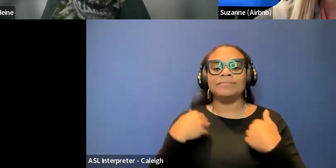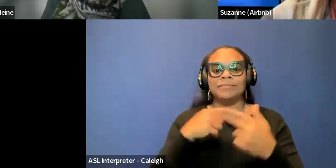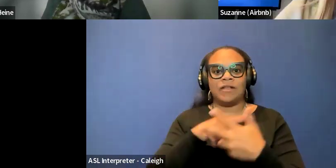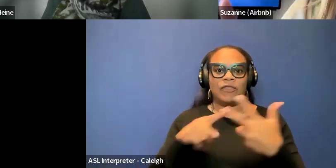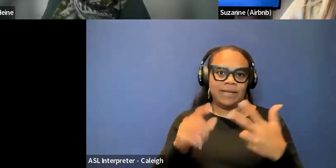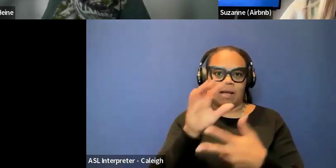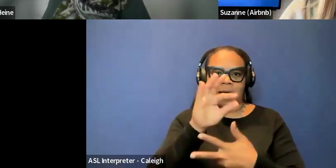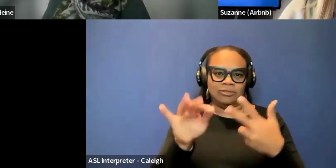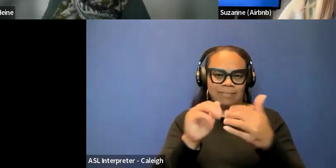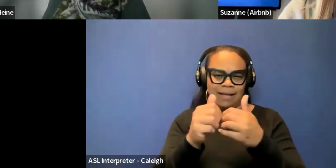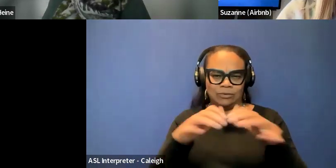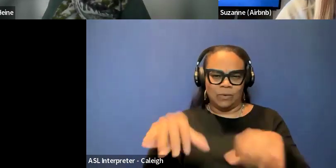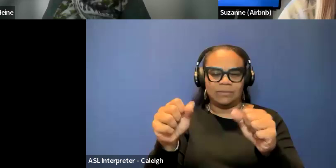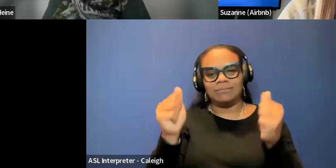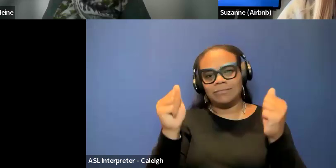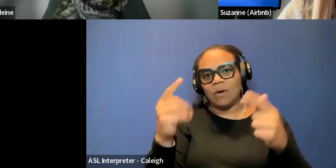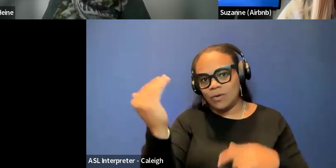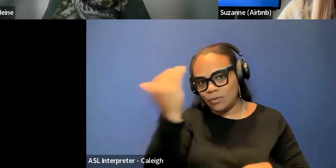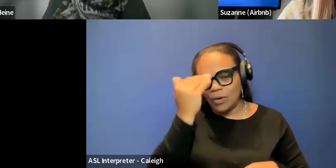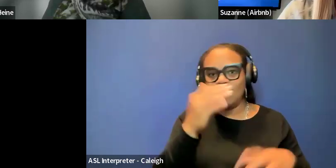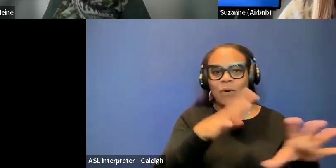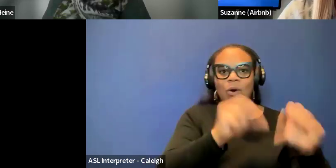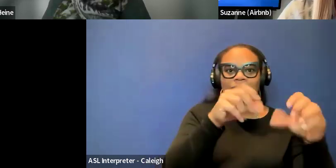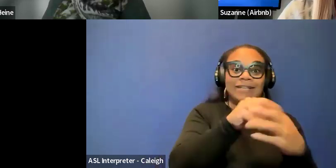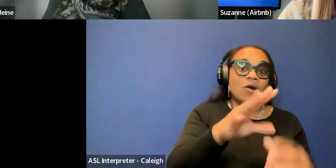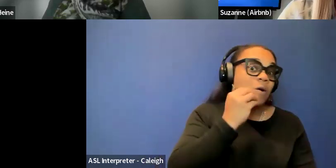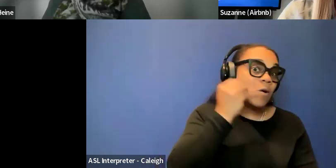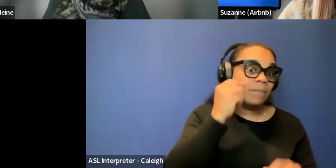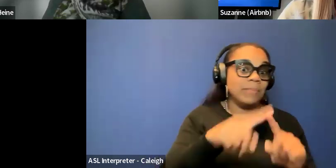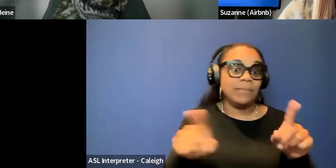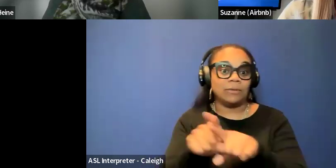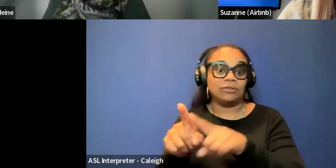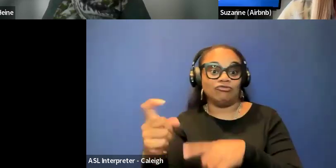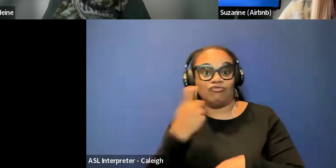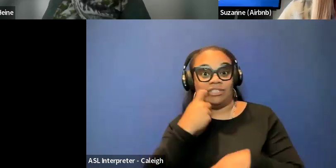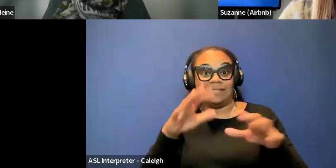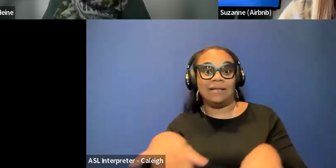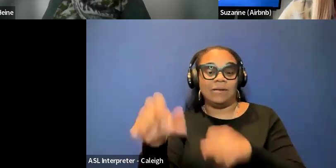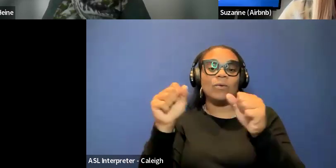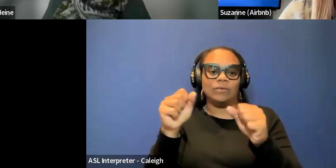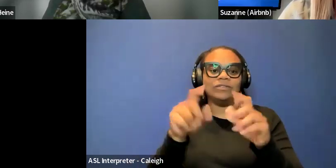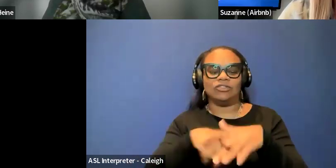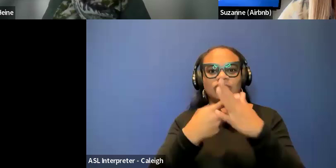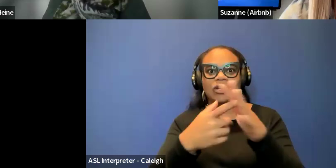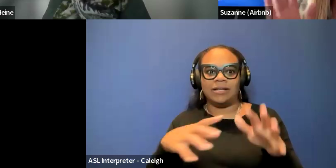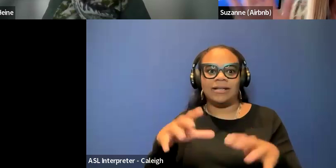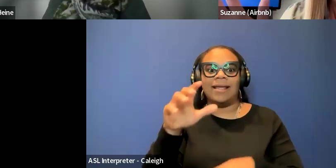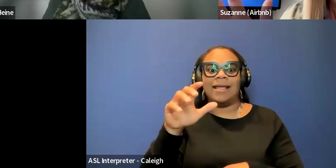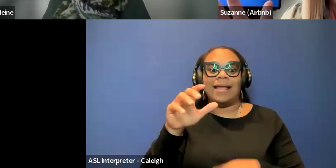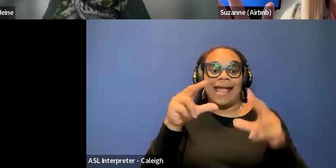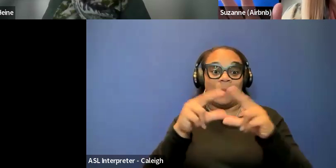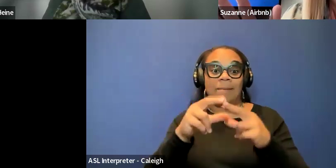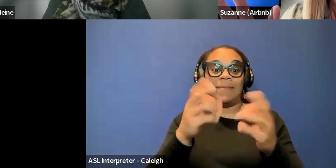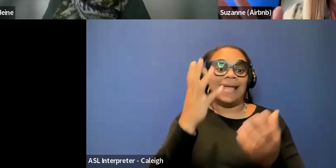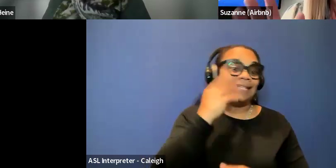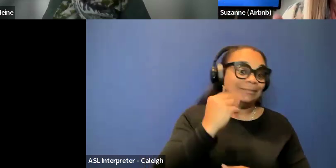to host. Everyone knows Airbnb for hosting your home, but we also recently launched Airbnb experiences and Airbnb services, which we're